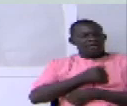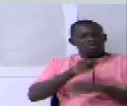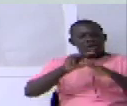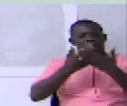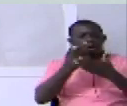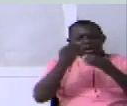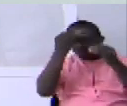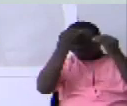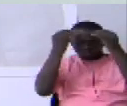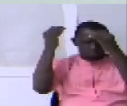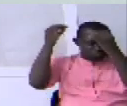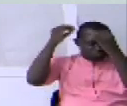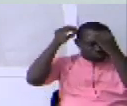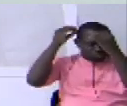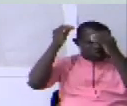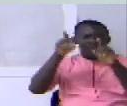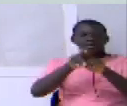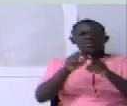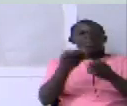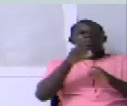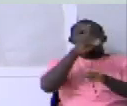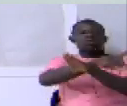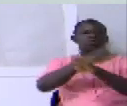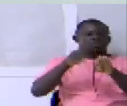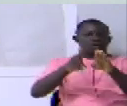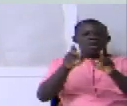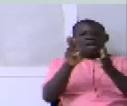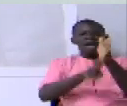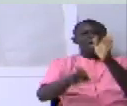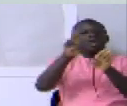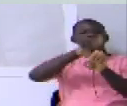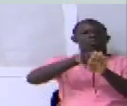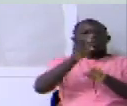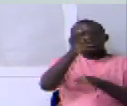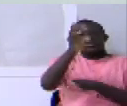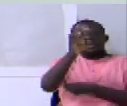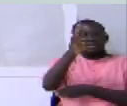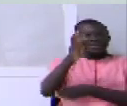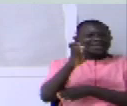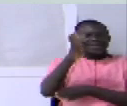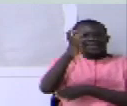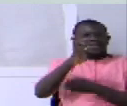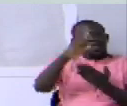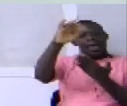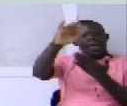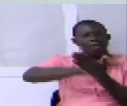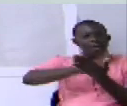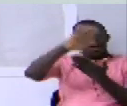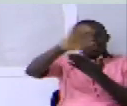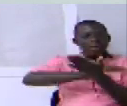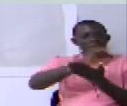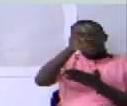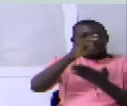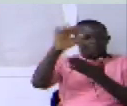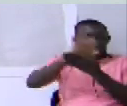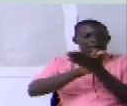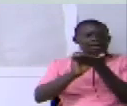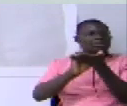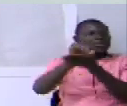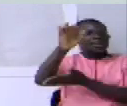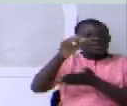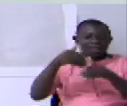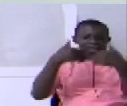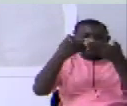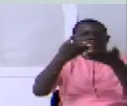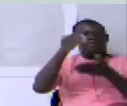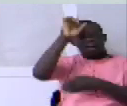what happened. A report was sent to a 30-page report was sent to the president. Mosafo noko jito ya